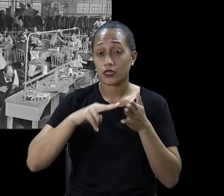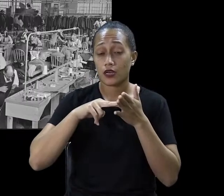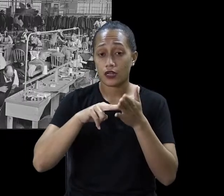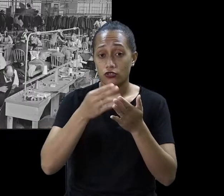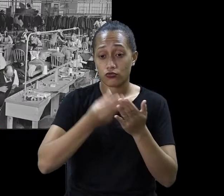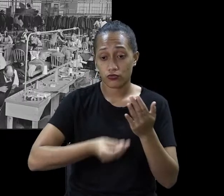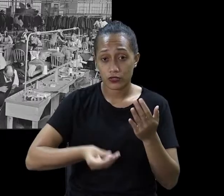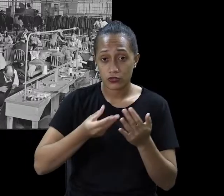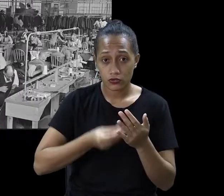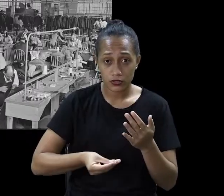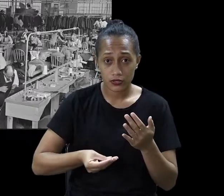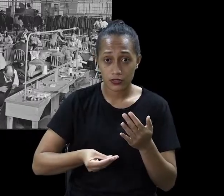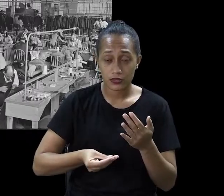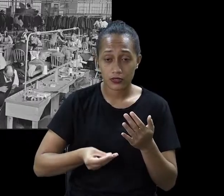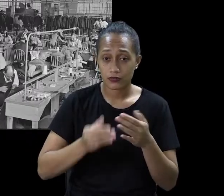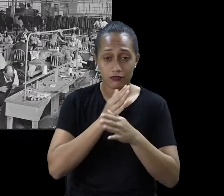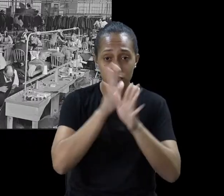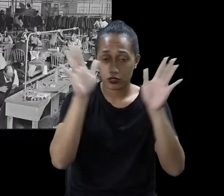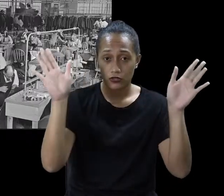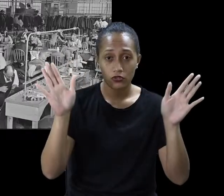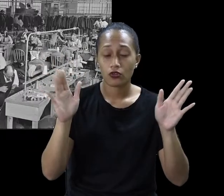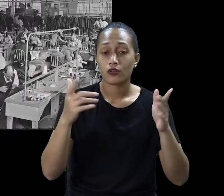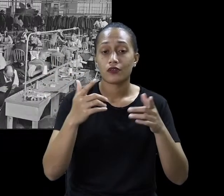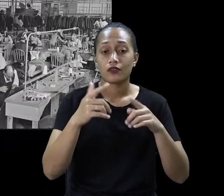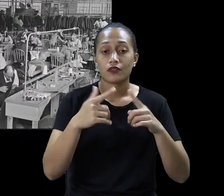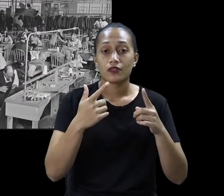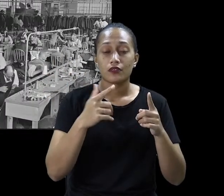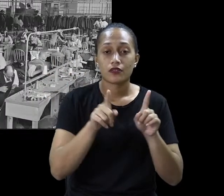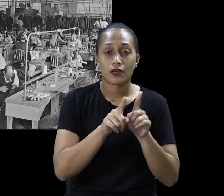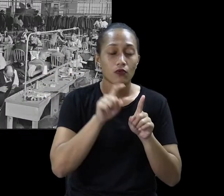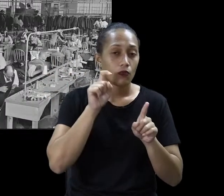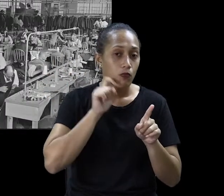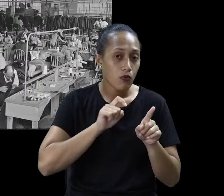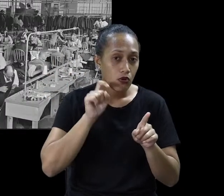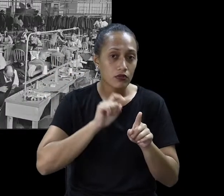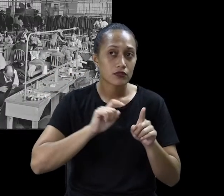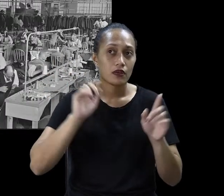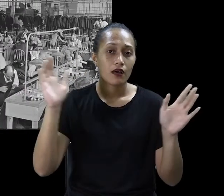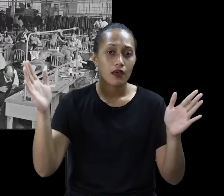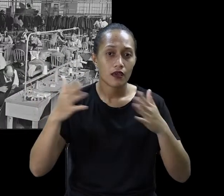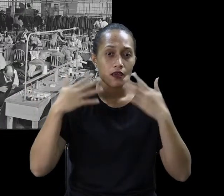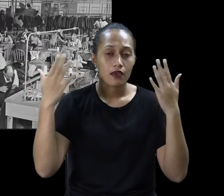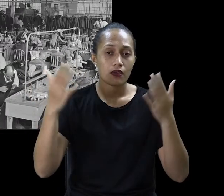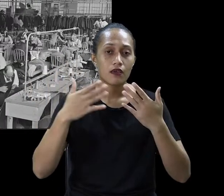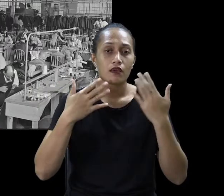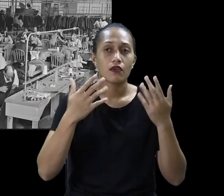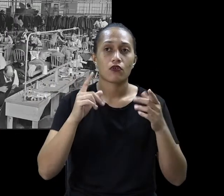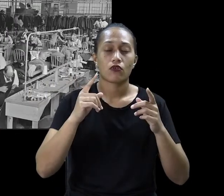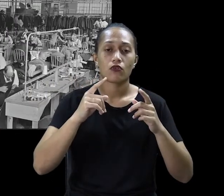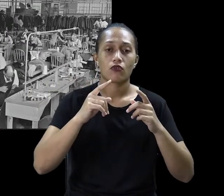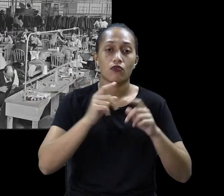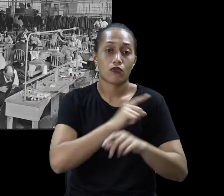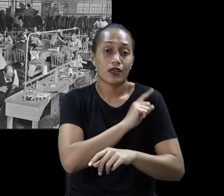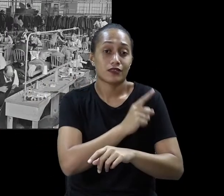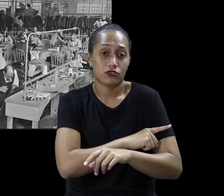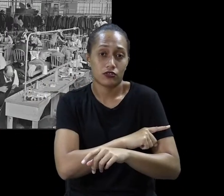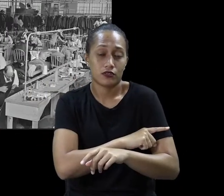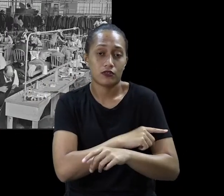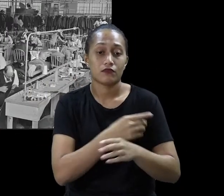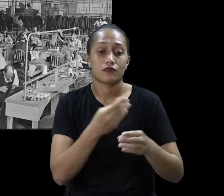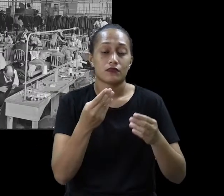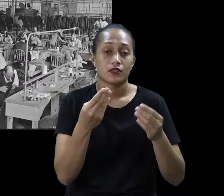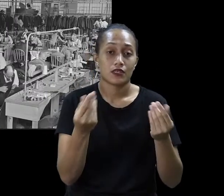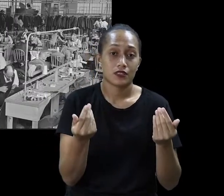produce other things. It could be a building that you need in order to produce other things. It could